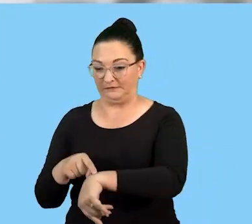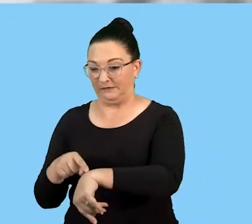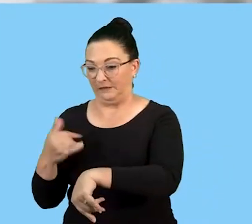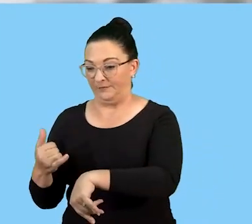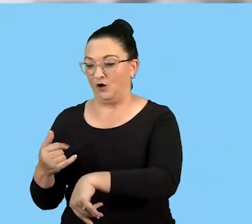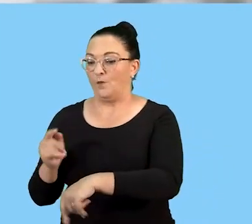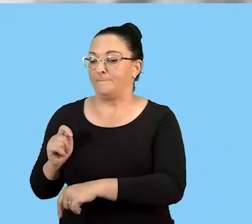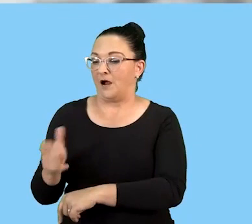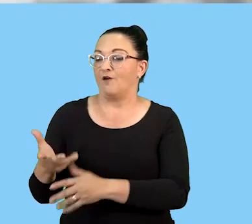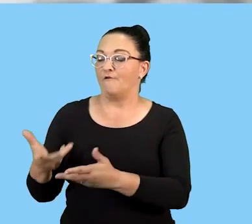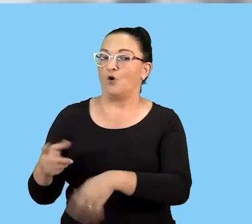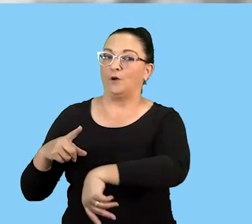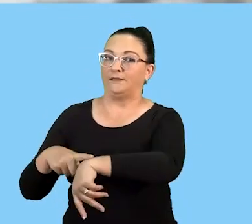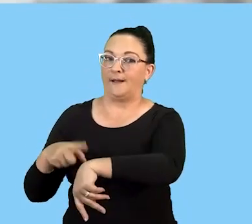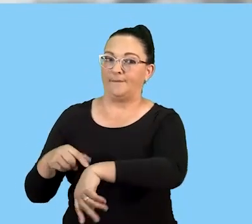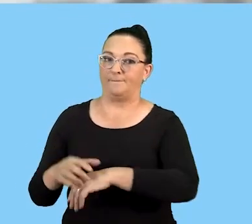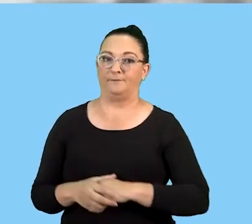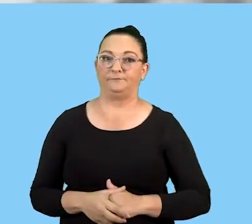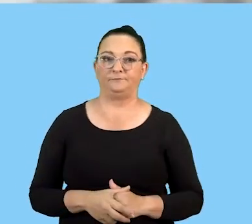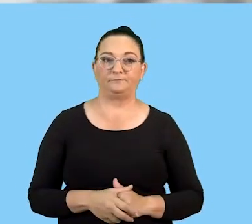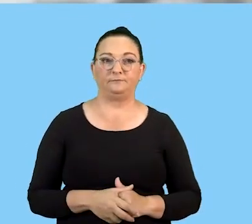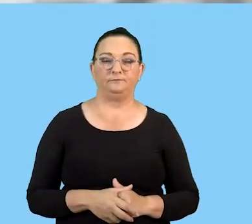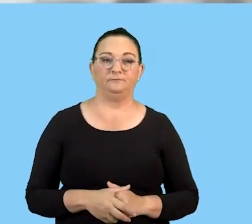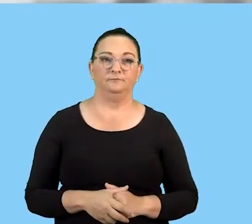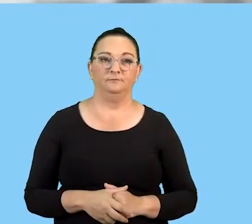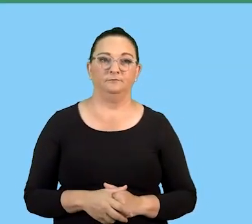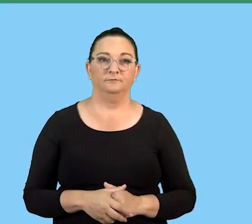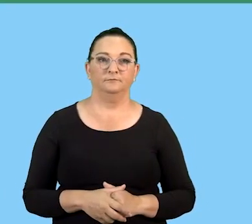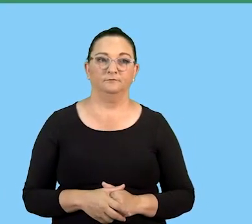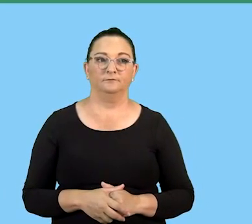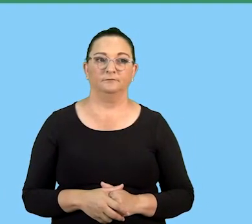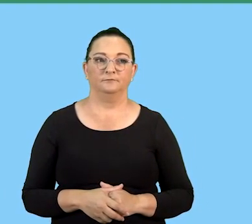task. So we pay them according to the time.